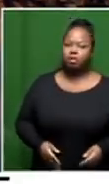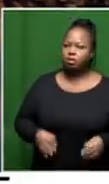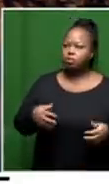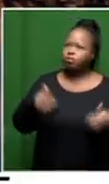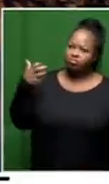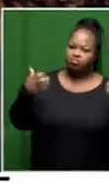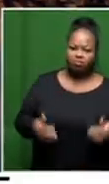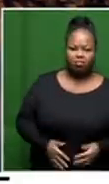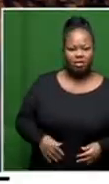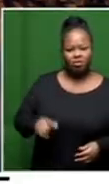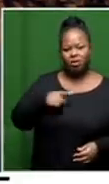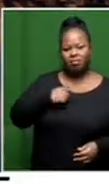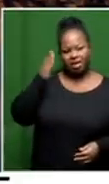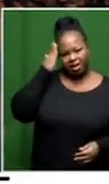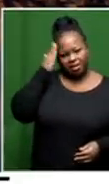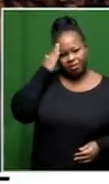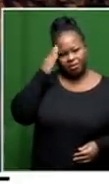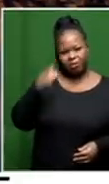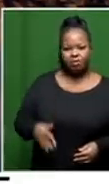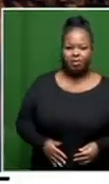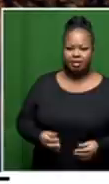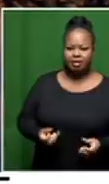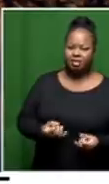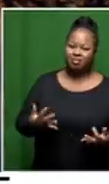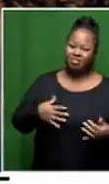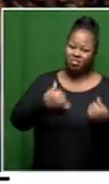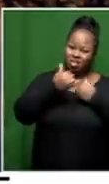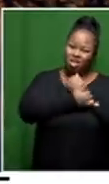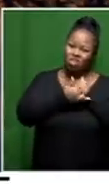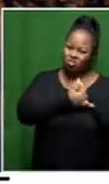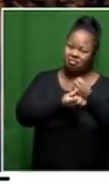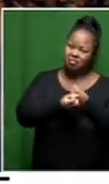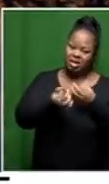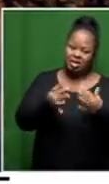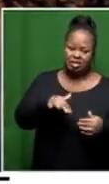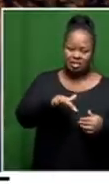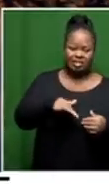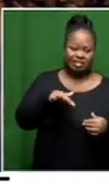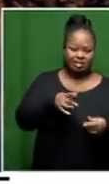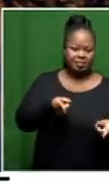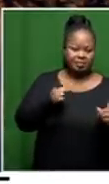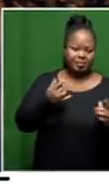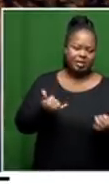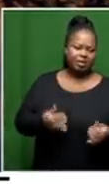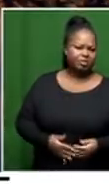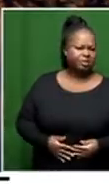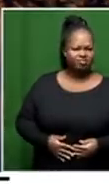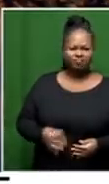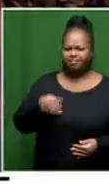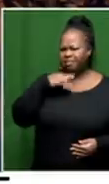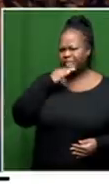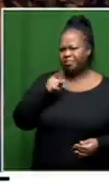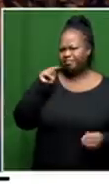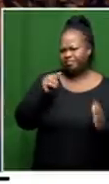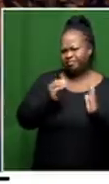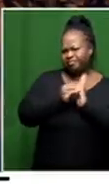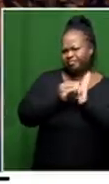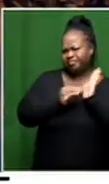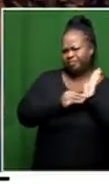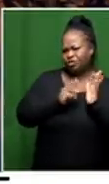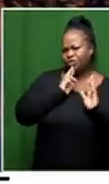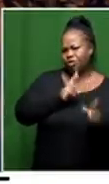I mean, in my head, I know what the summation of the country's current state of infrastructure is, but what does it say in the report? I mean, what